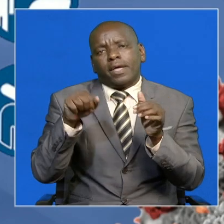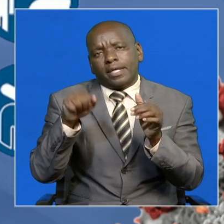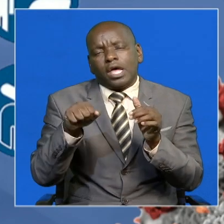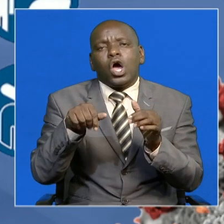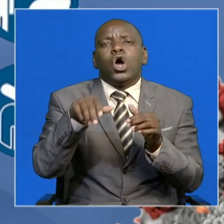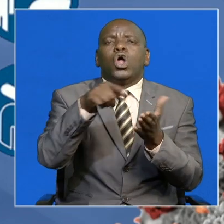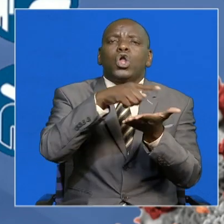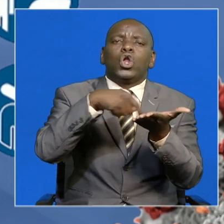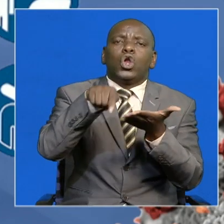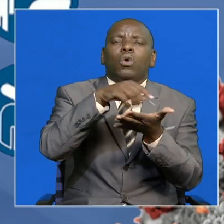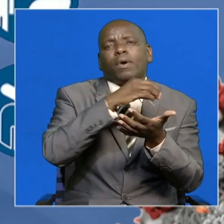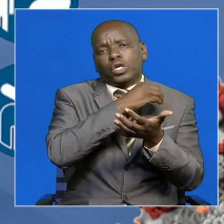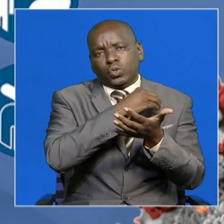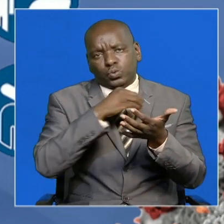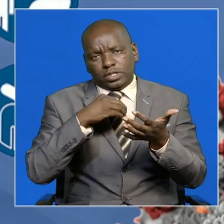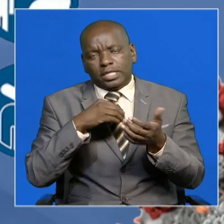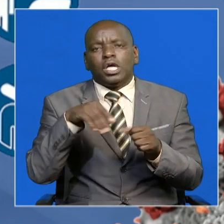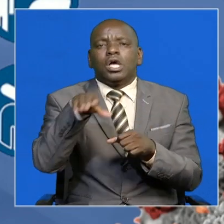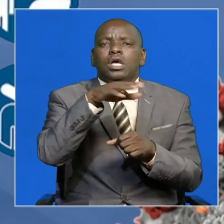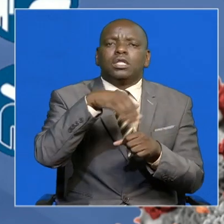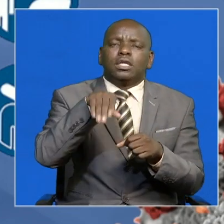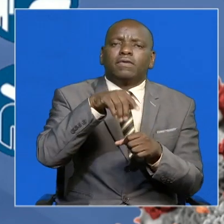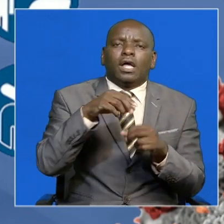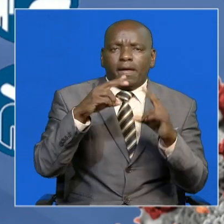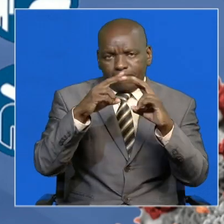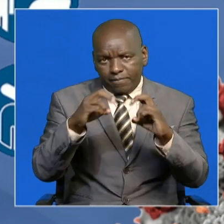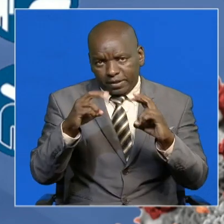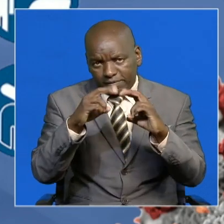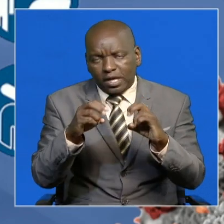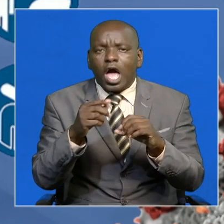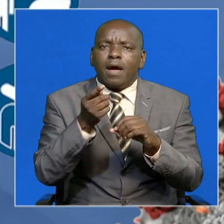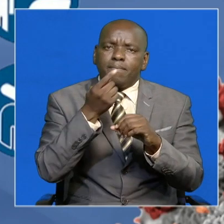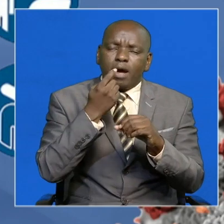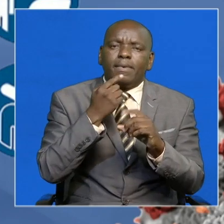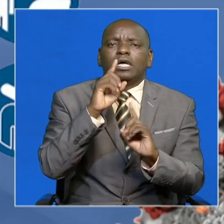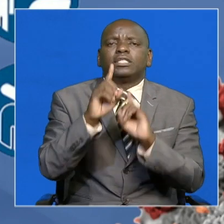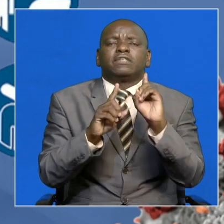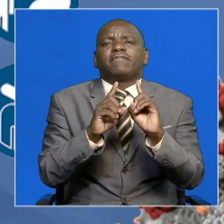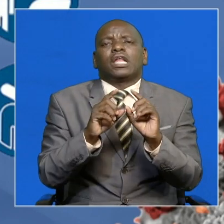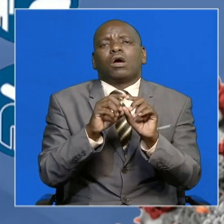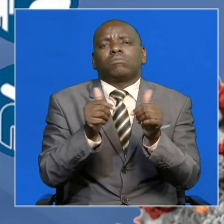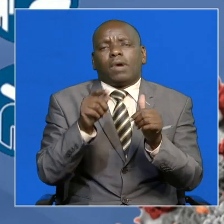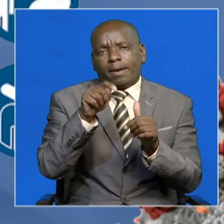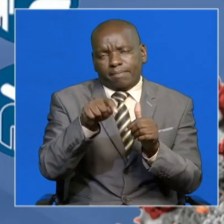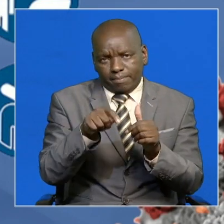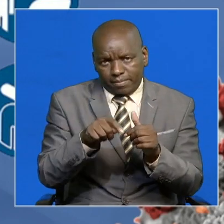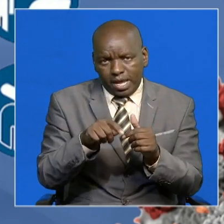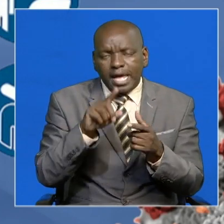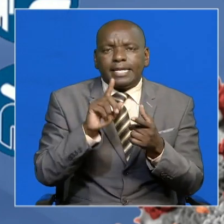local experts and take into consideration evidence-based therapeutics and practical